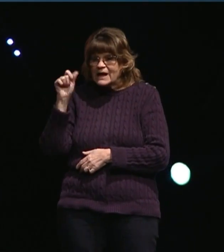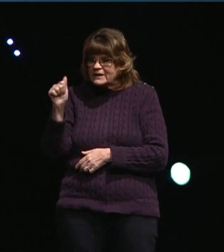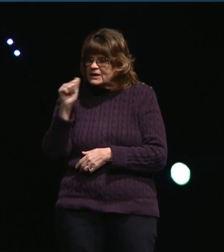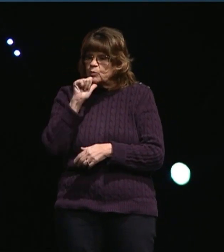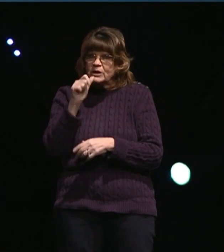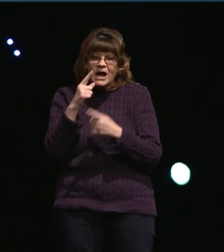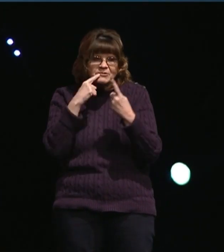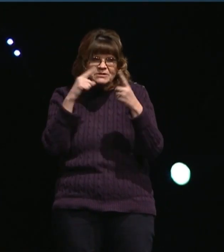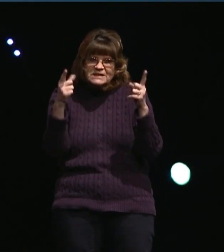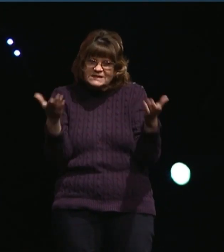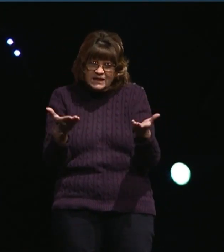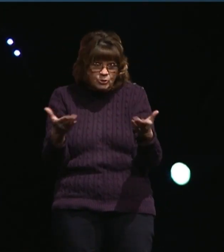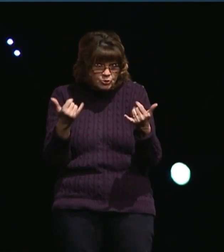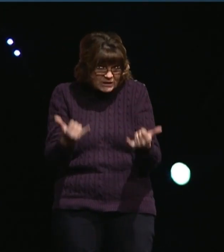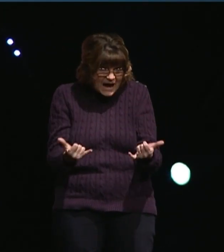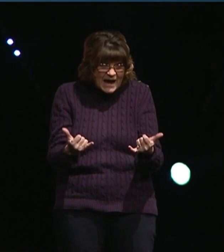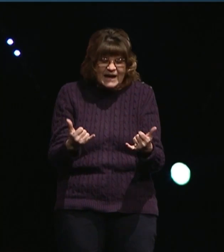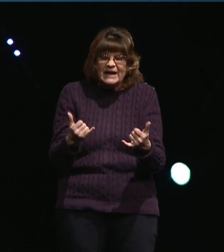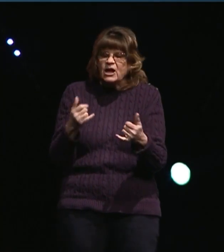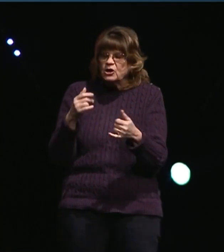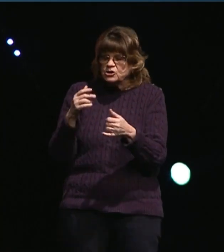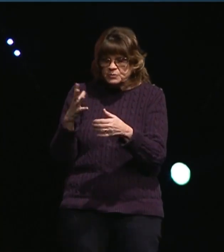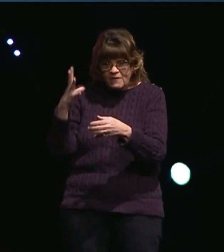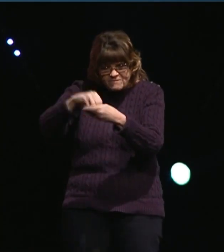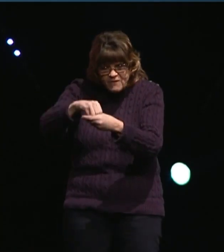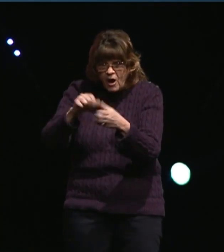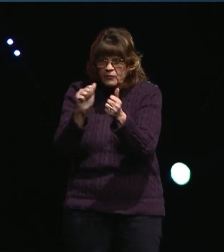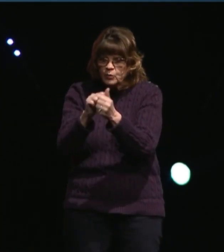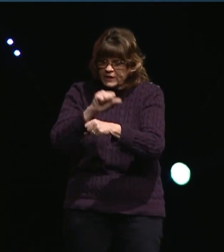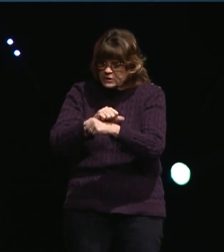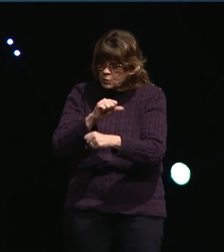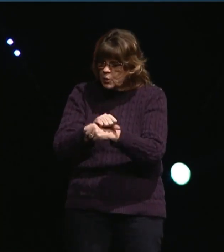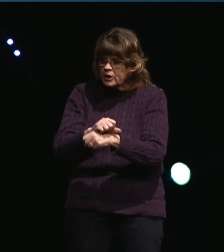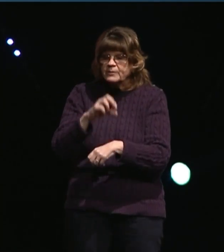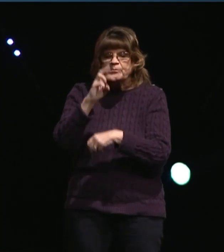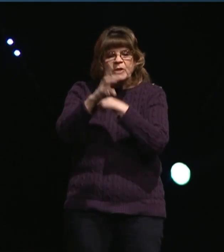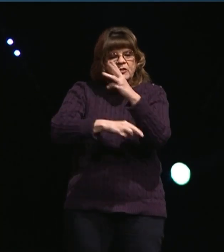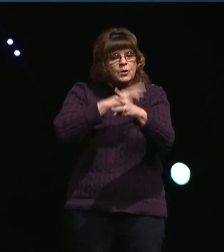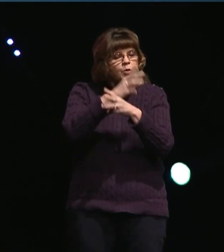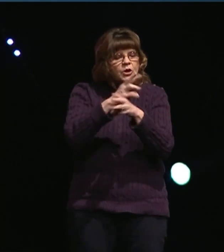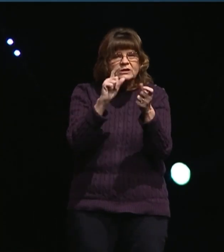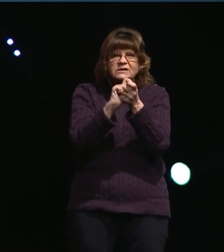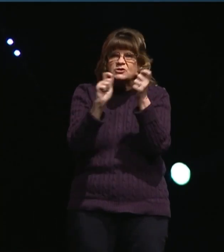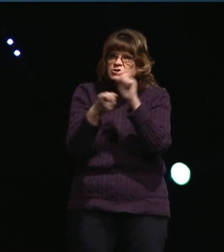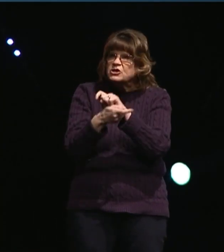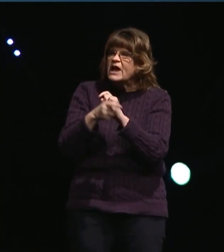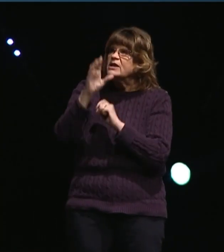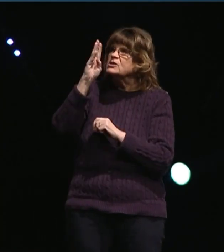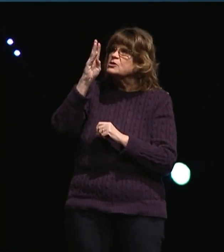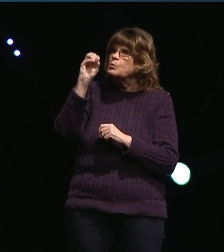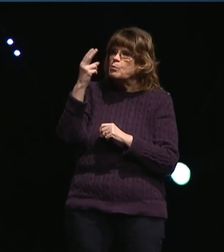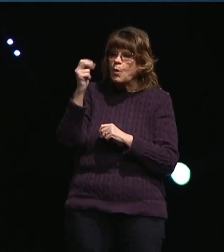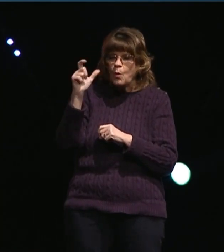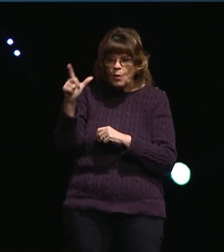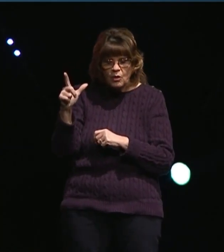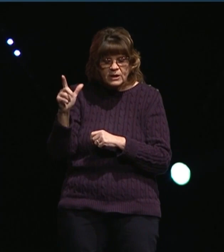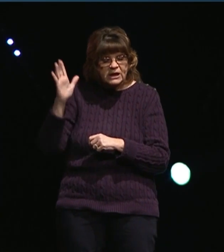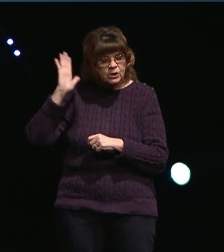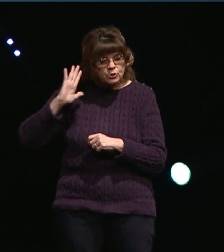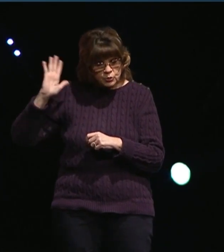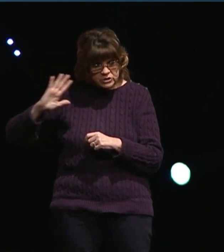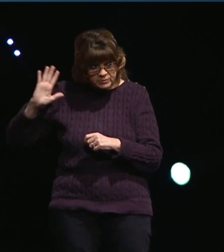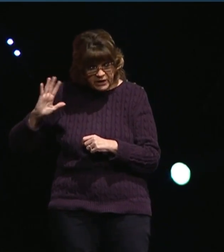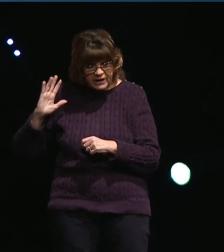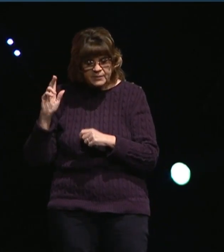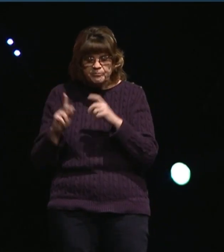been an amazing part of this work. The world has changed here in Bohol for them. It used to be that people